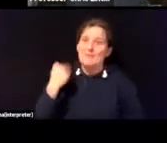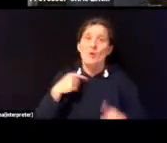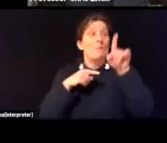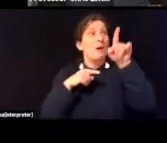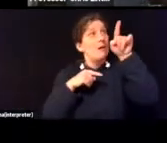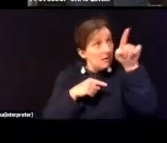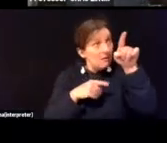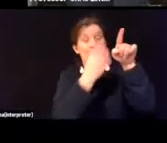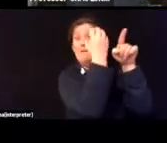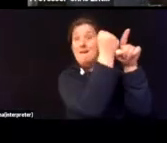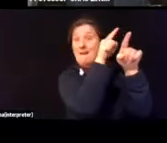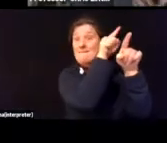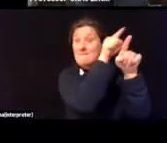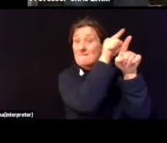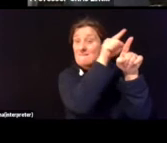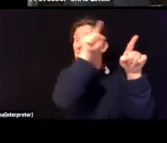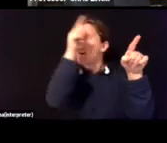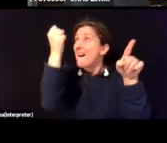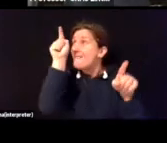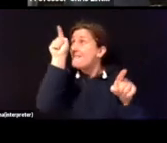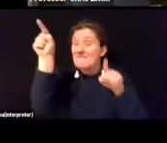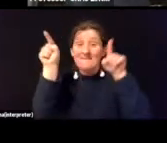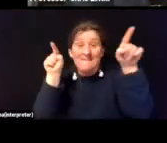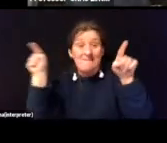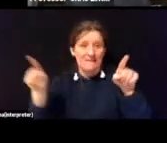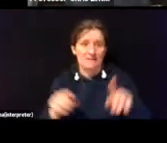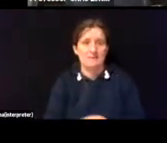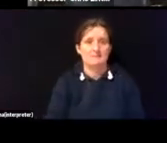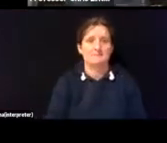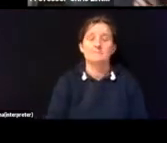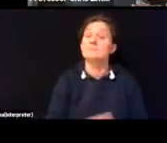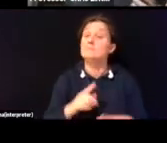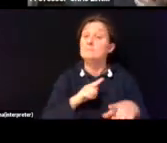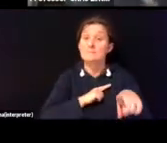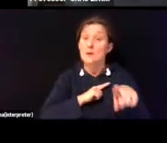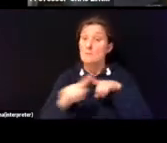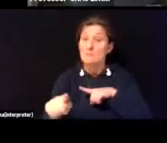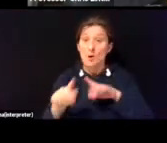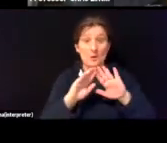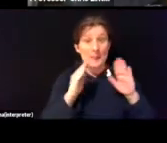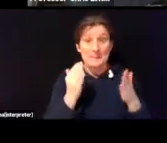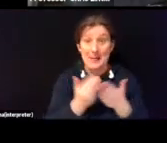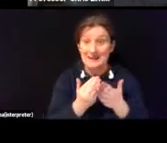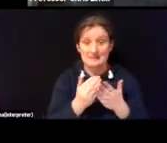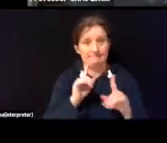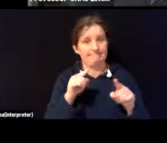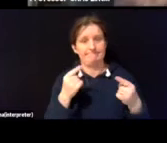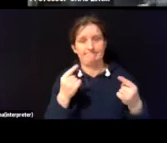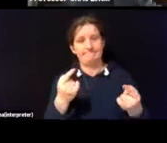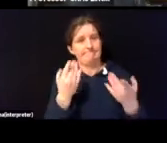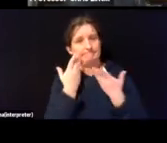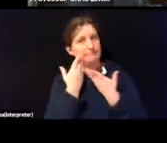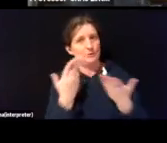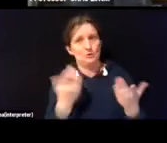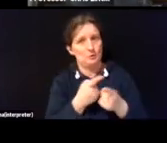in motion. But most of the planets that we now know about, we can't find in this way. I can't show you